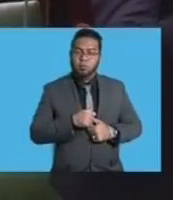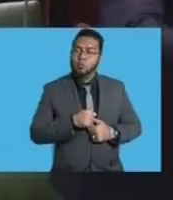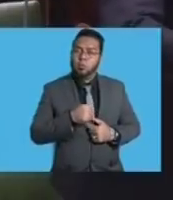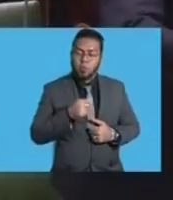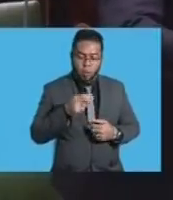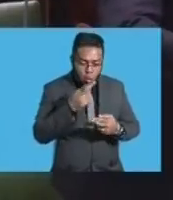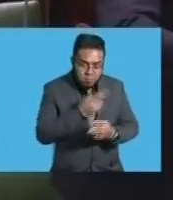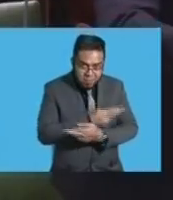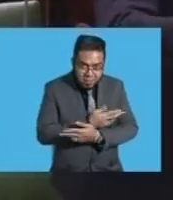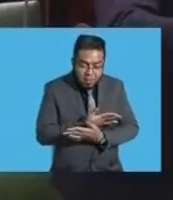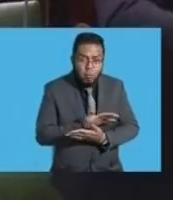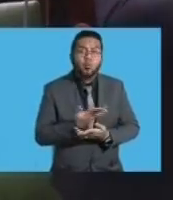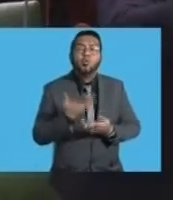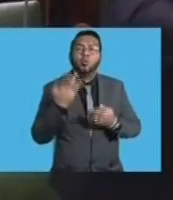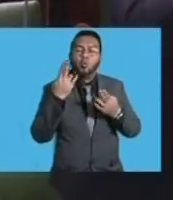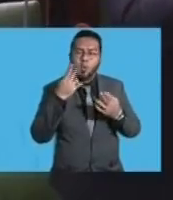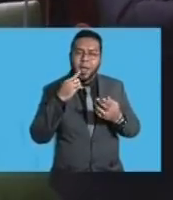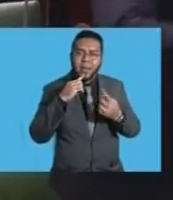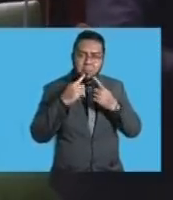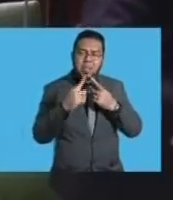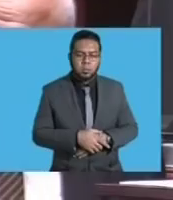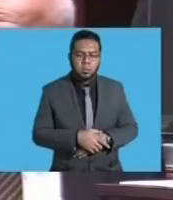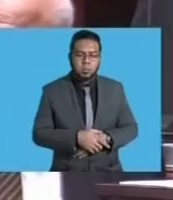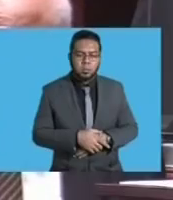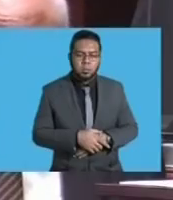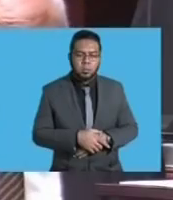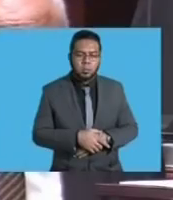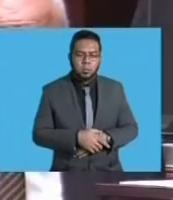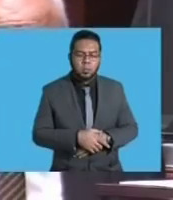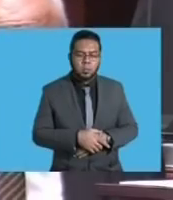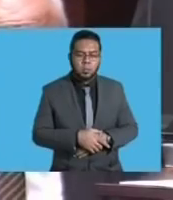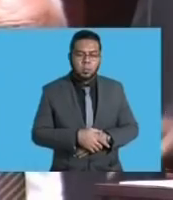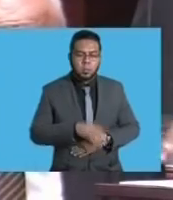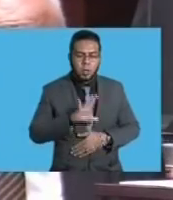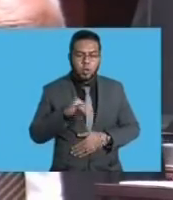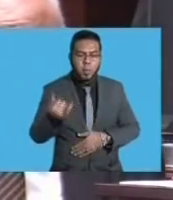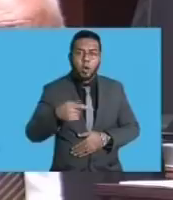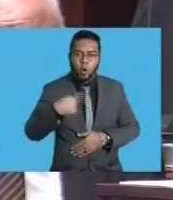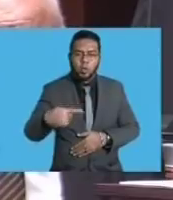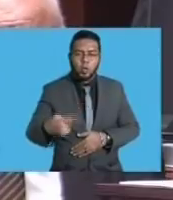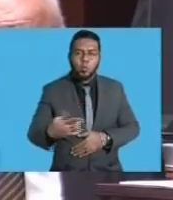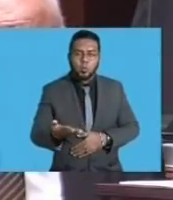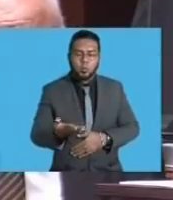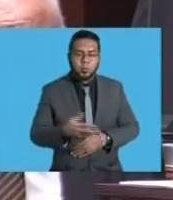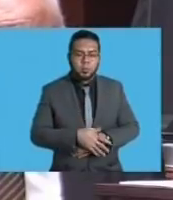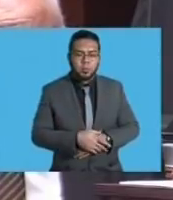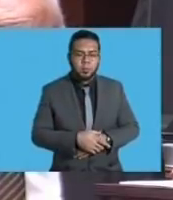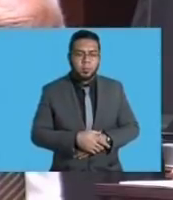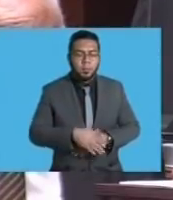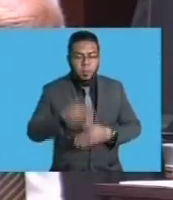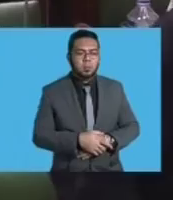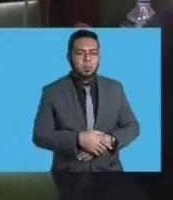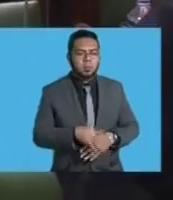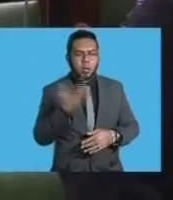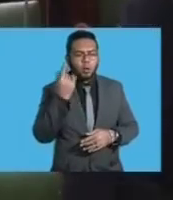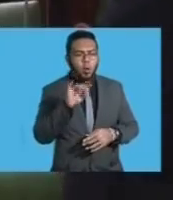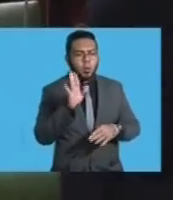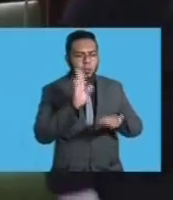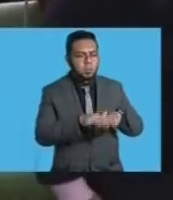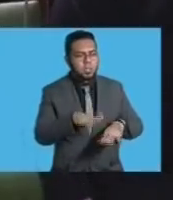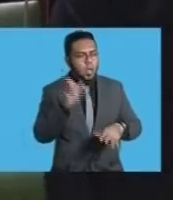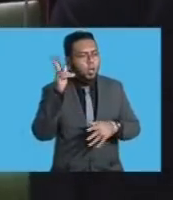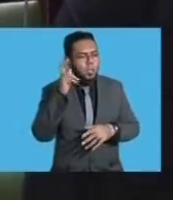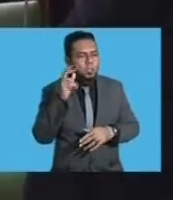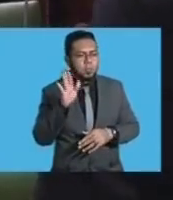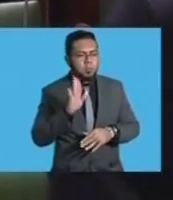have the humility to actually admit it that you said it. Nawaikula hit back at the Attorney General after withdrawing his statement. Sit down and